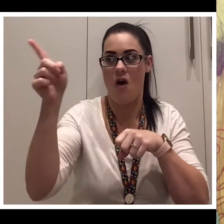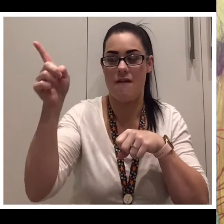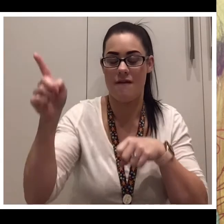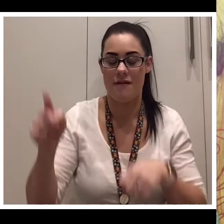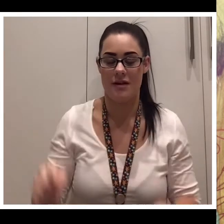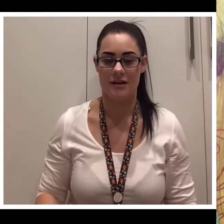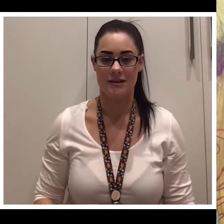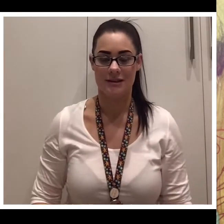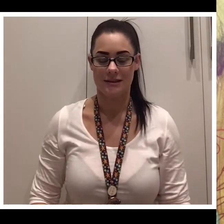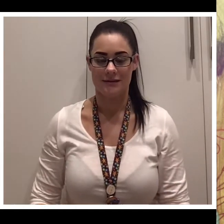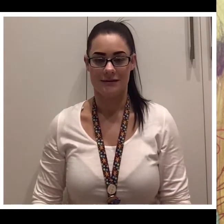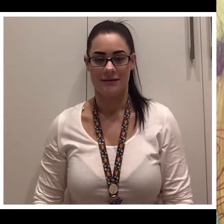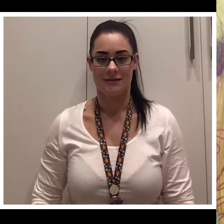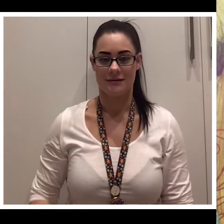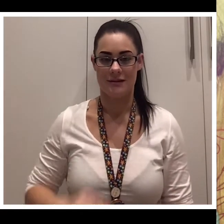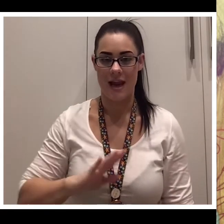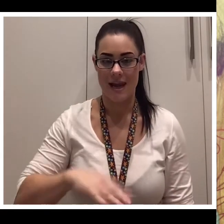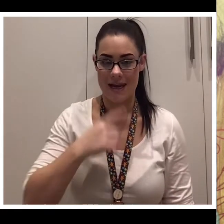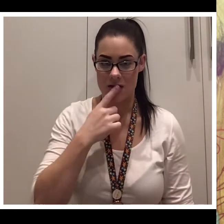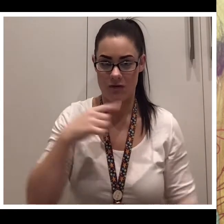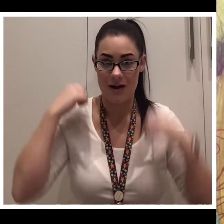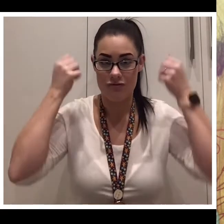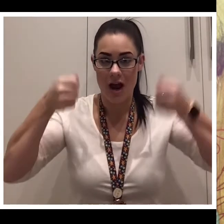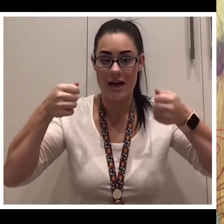Hood happily picking flowers.